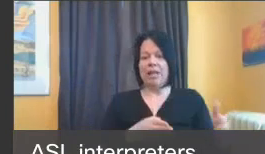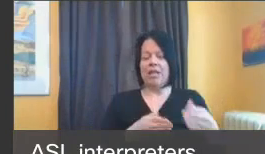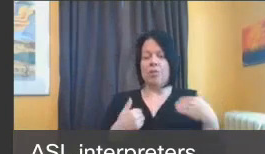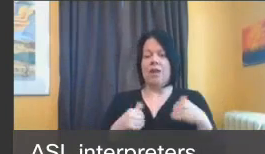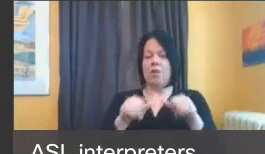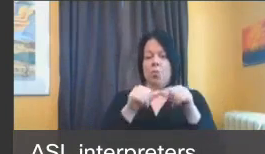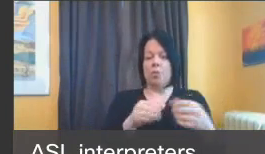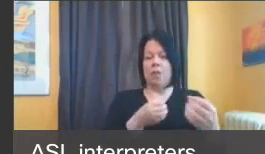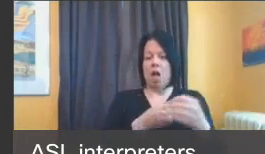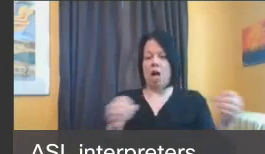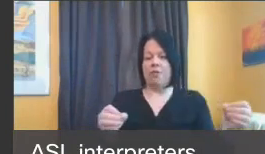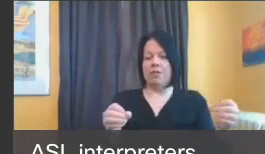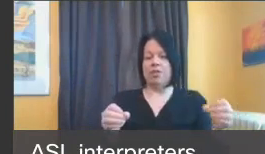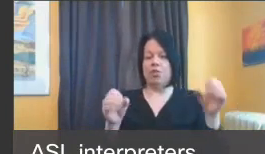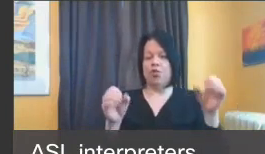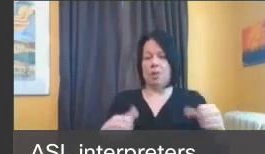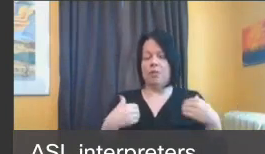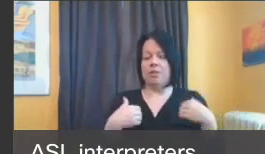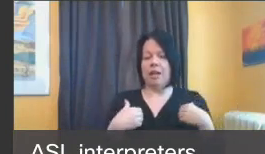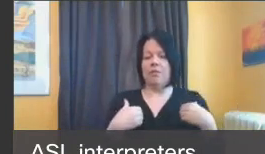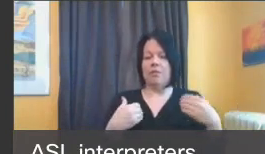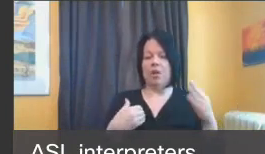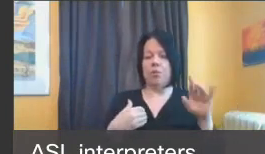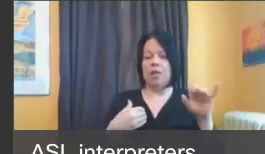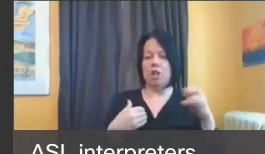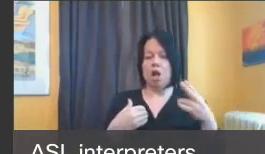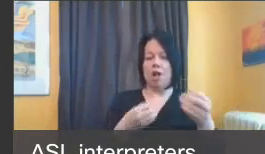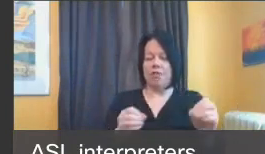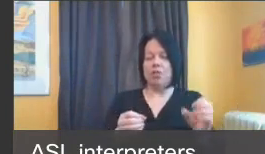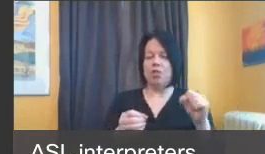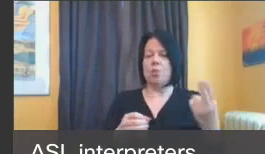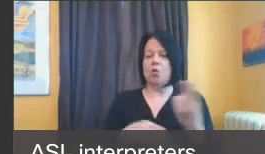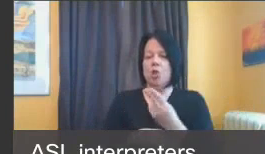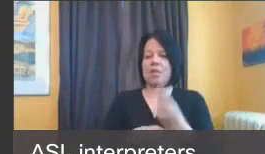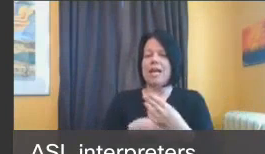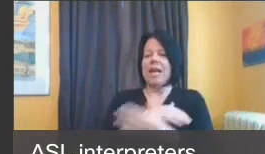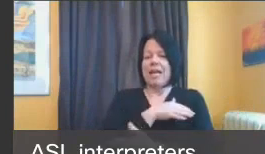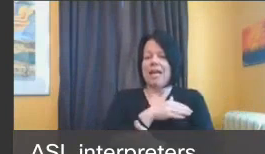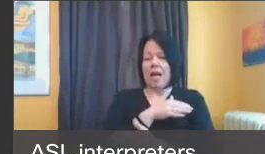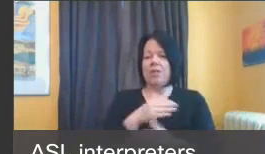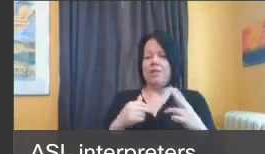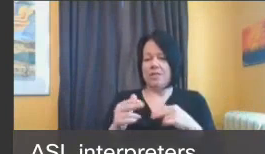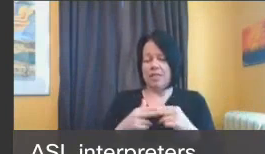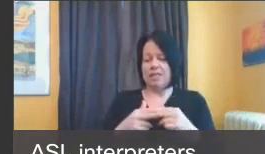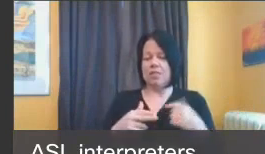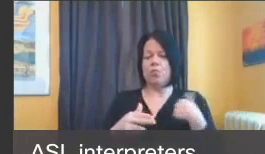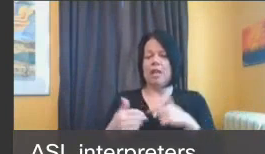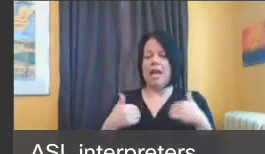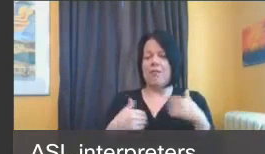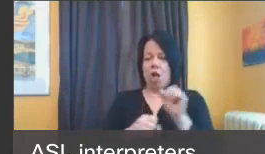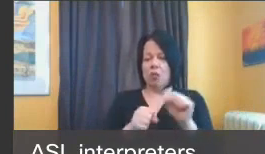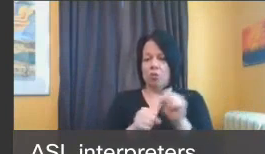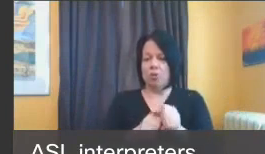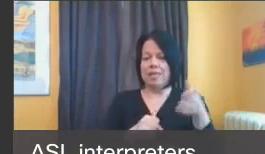of the supervisor in order for us to have a branch office. So in some cases, we're using county facilities. We're going to have our employees there,